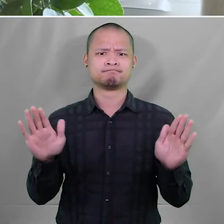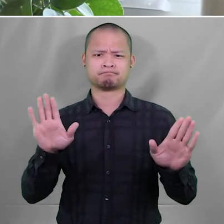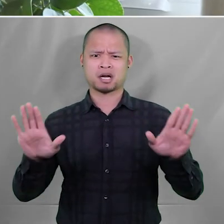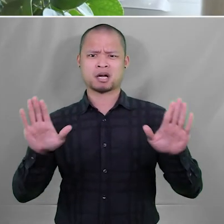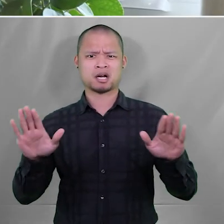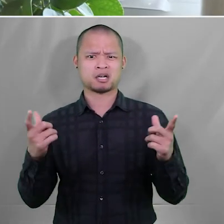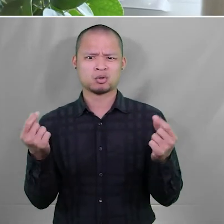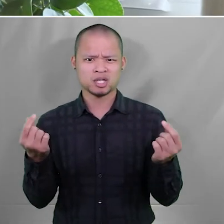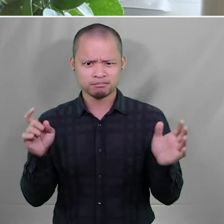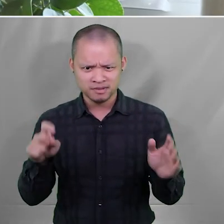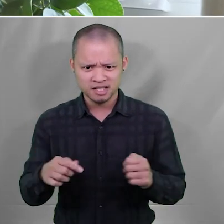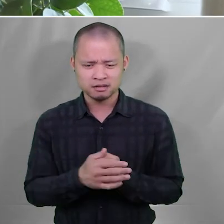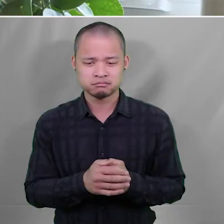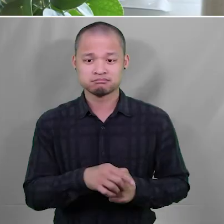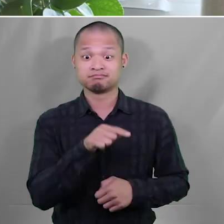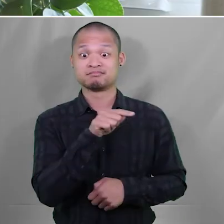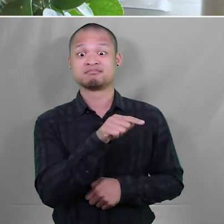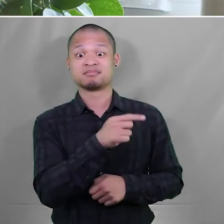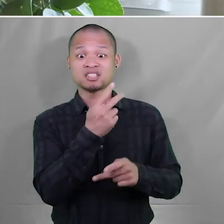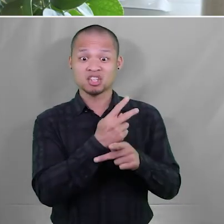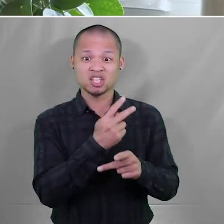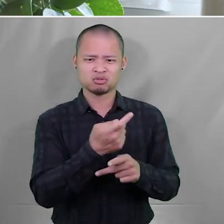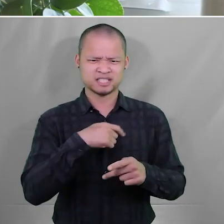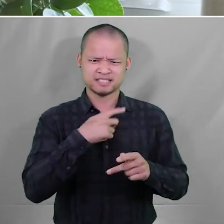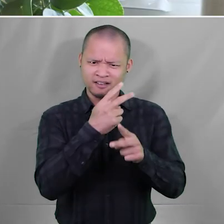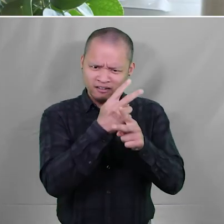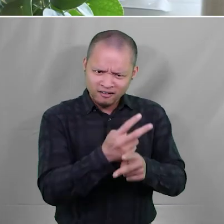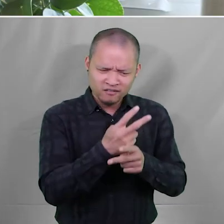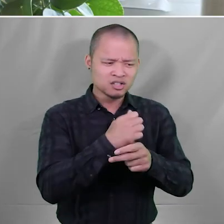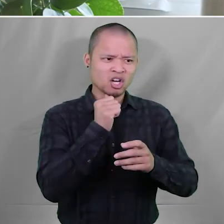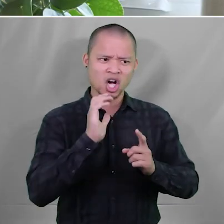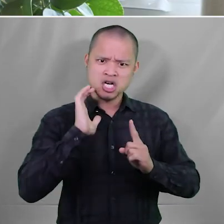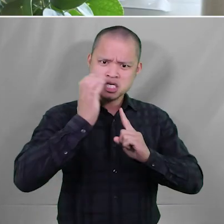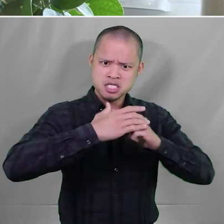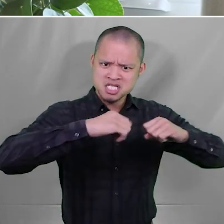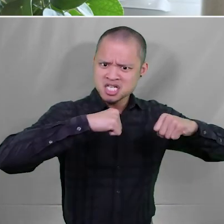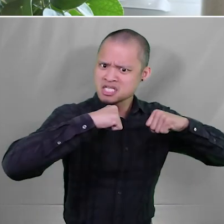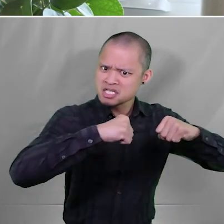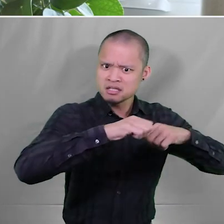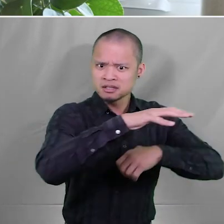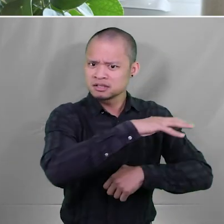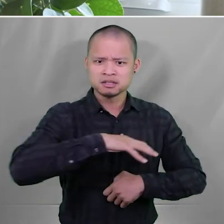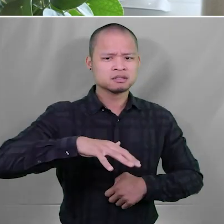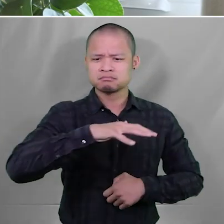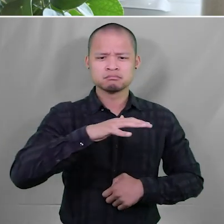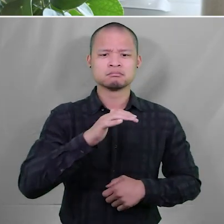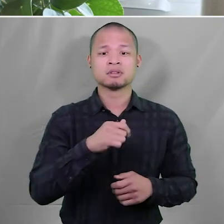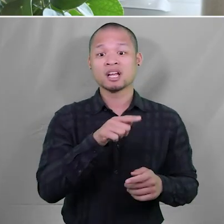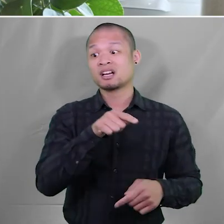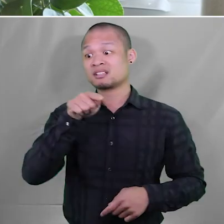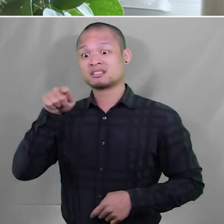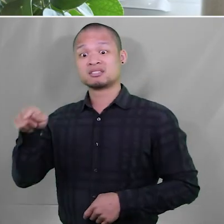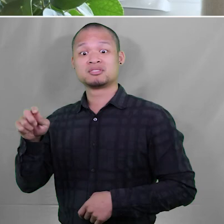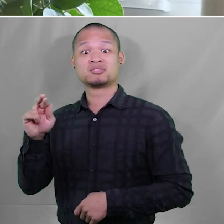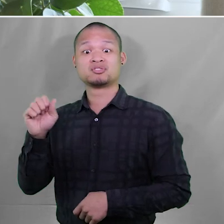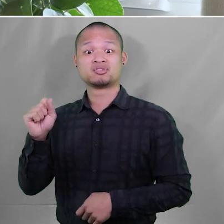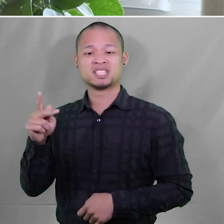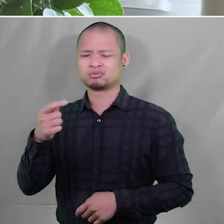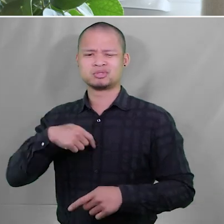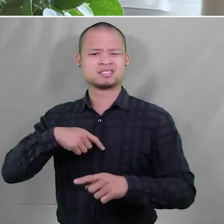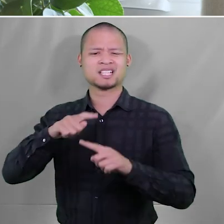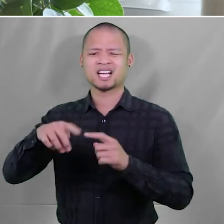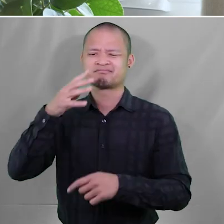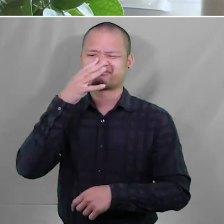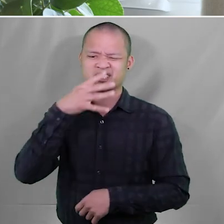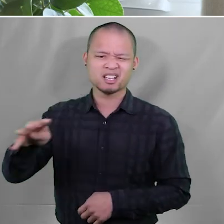of the continuum. With duty of care, we need to be careful not to overprotect people. And on the side of dignity of risk, we can't neglect